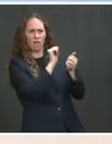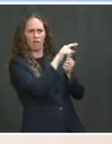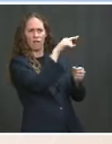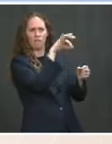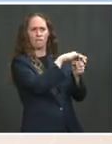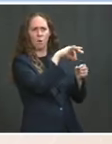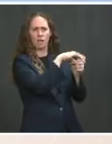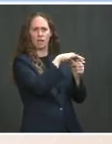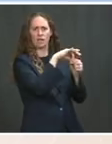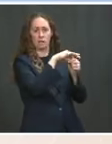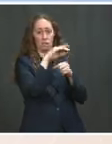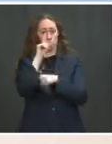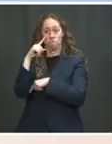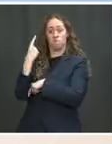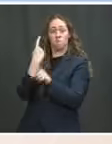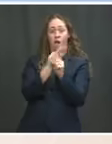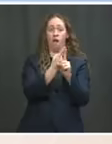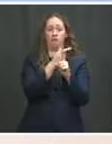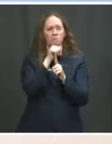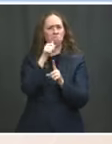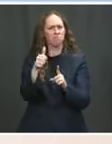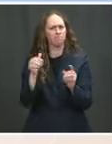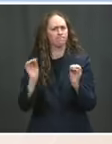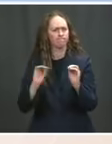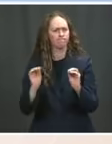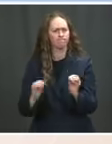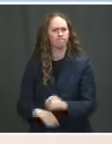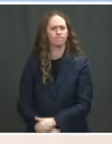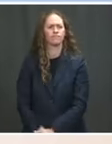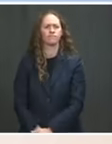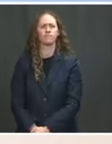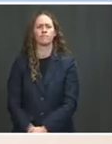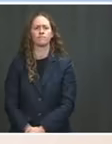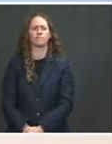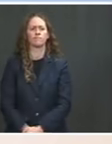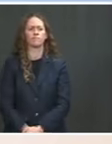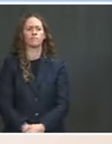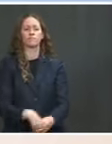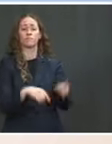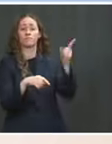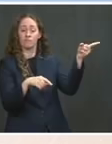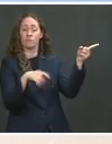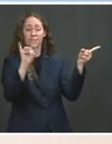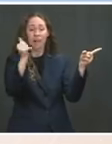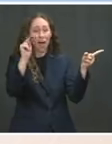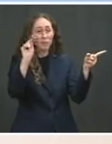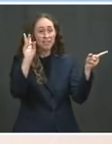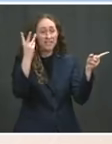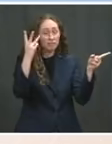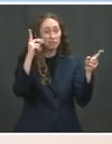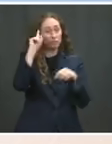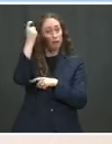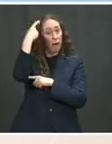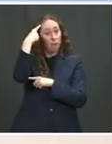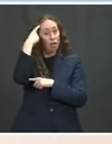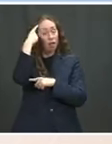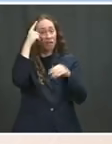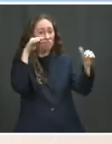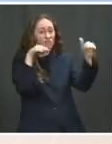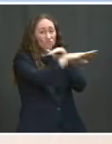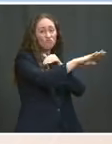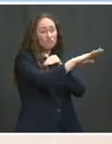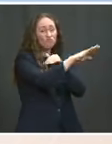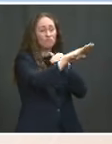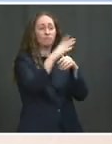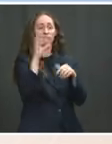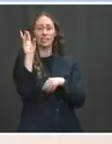6th. Our nation's capital was attacked, our democracy was attacked, and six people lost their lives. So it's disturbing to see